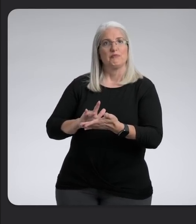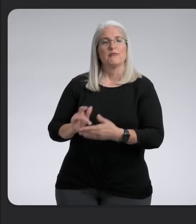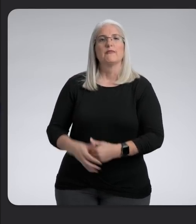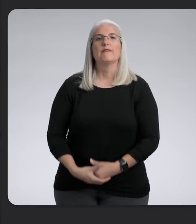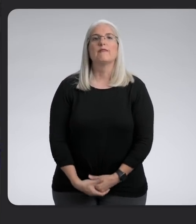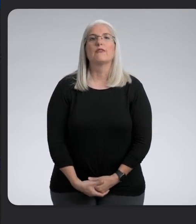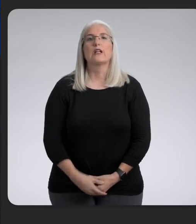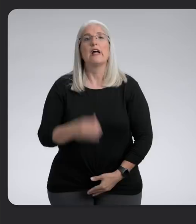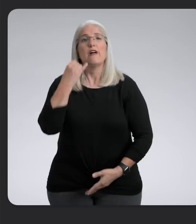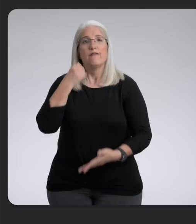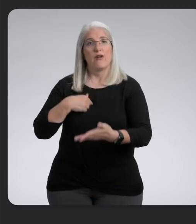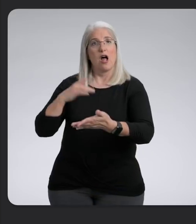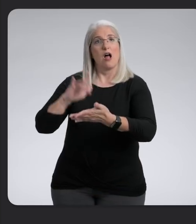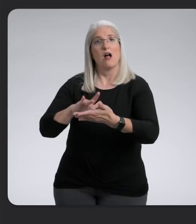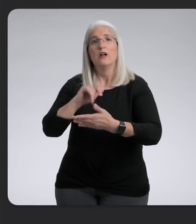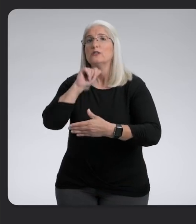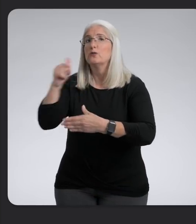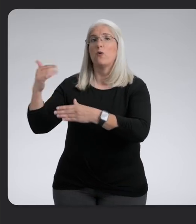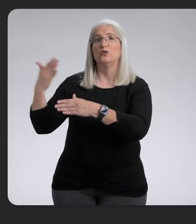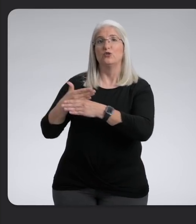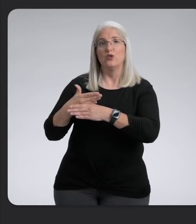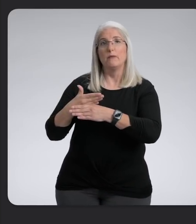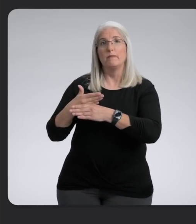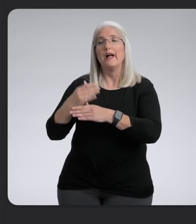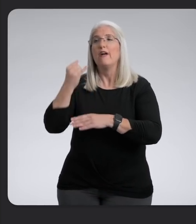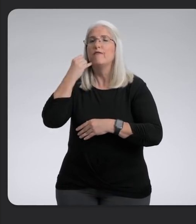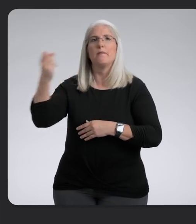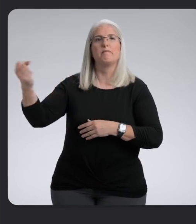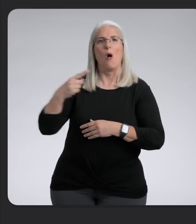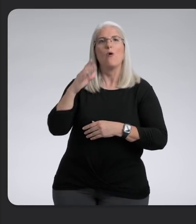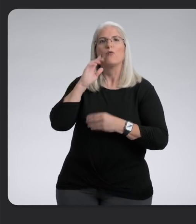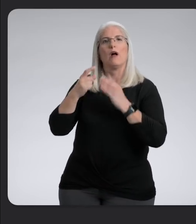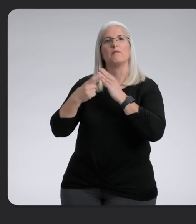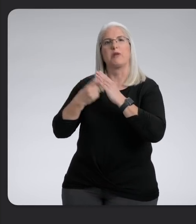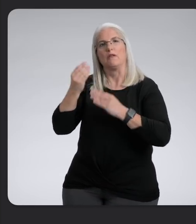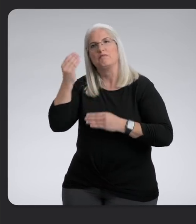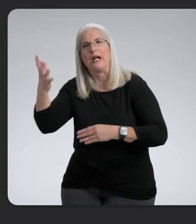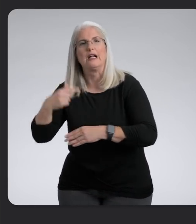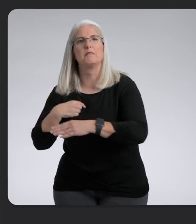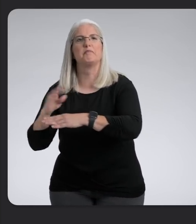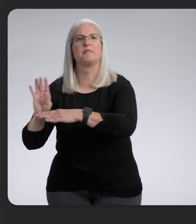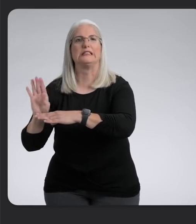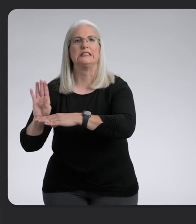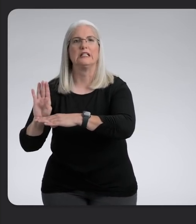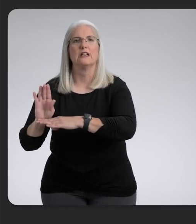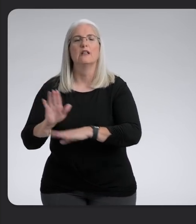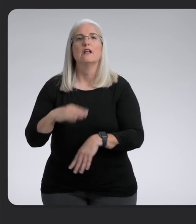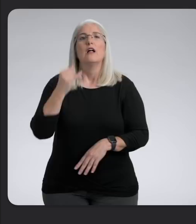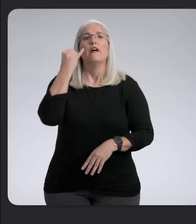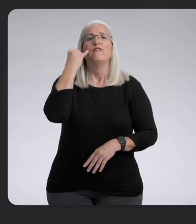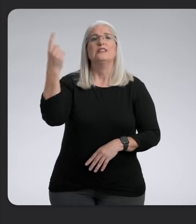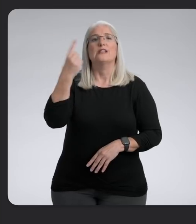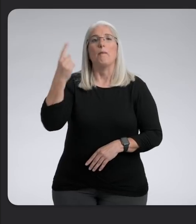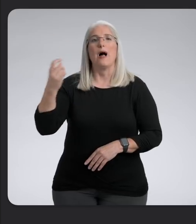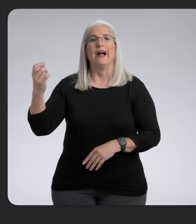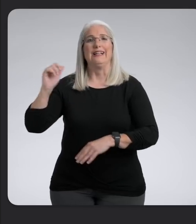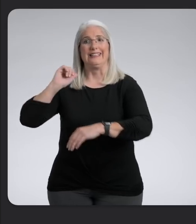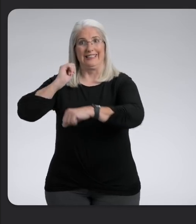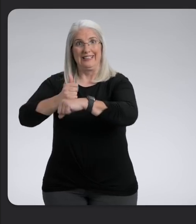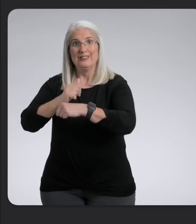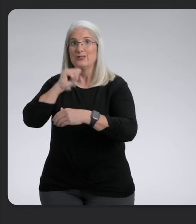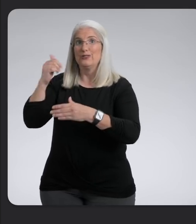is automatically displayed in Messages. When you reach out to someone who's indicated they don't want to be disturbed, you'll be reminded in that